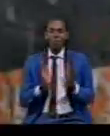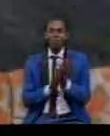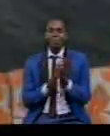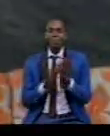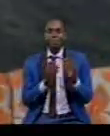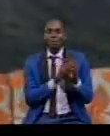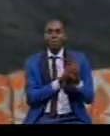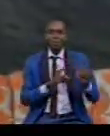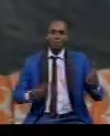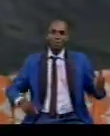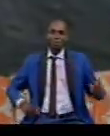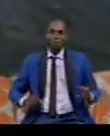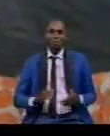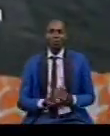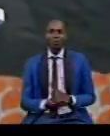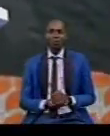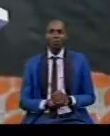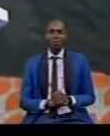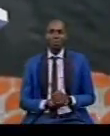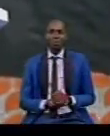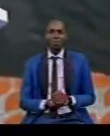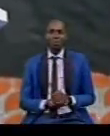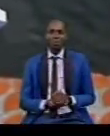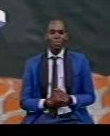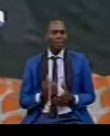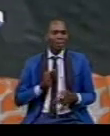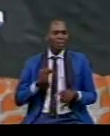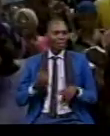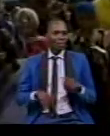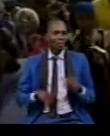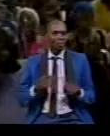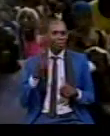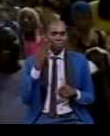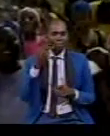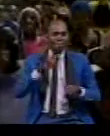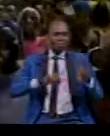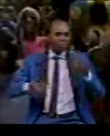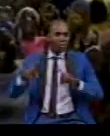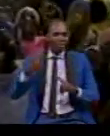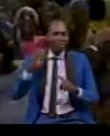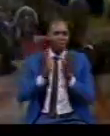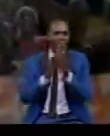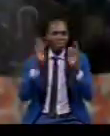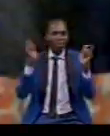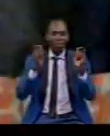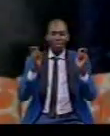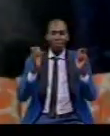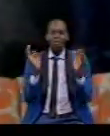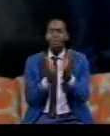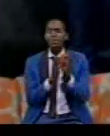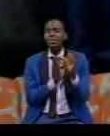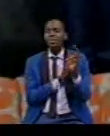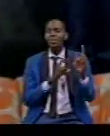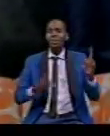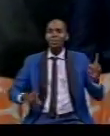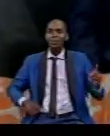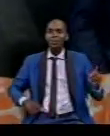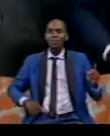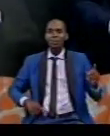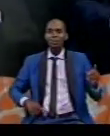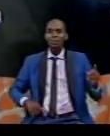from the Redeemer who revives us. Number three is the return of